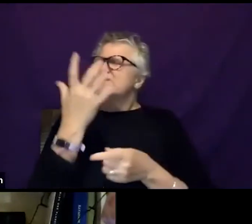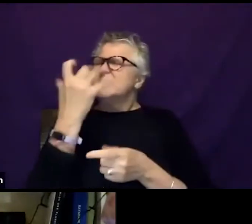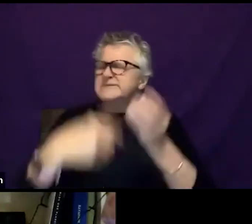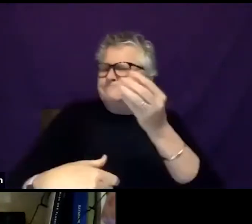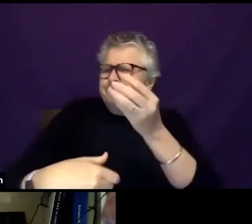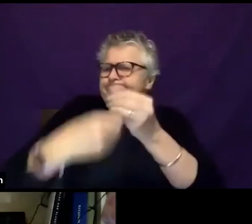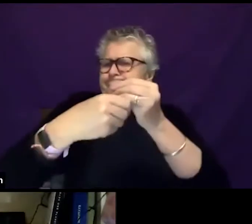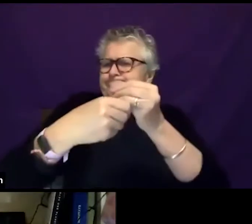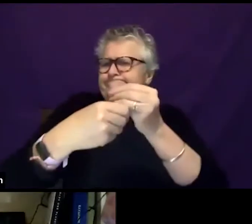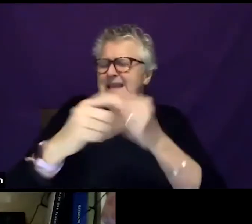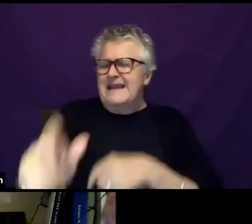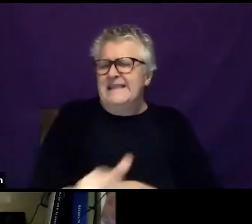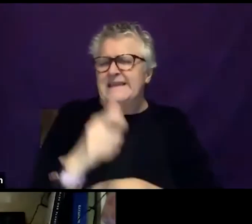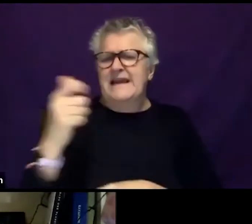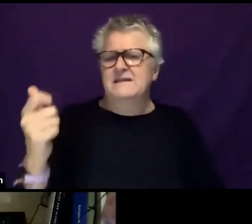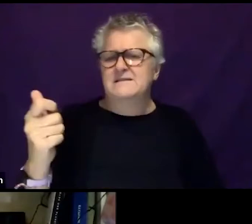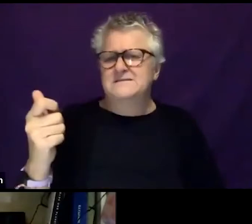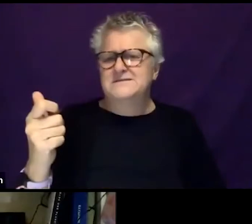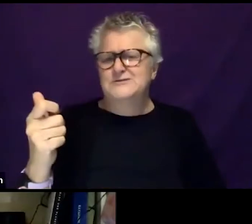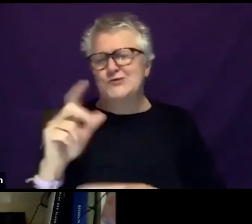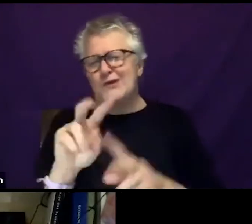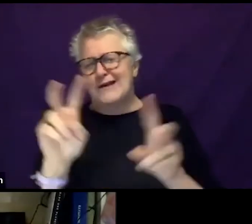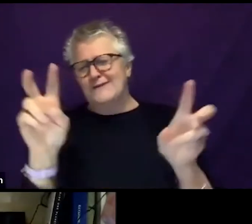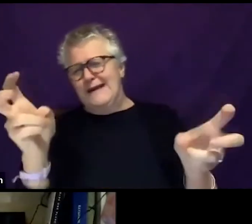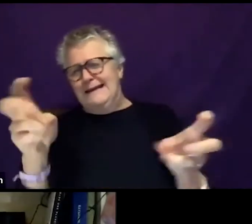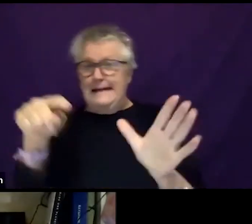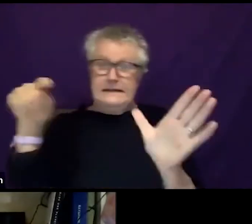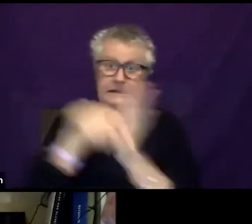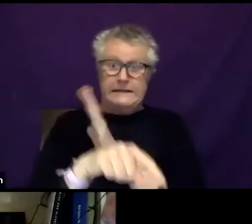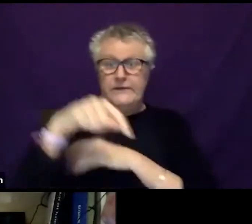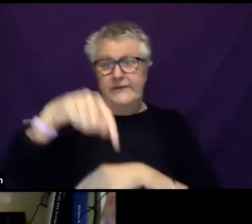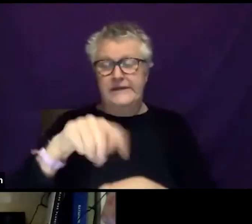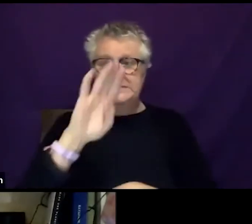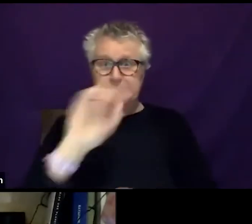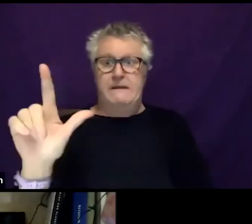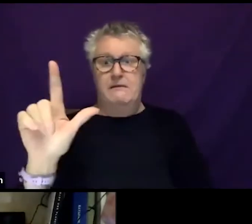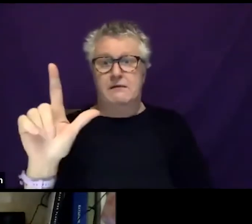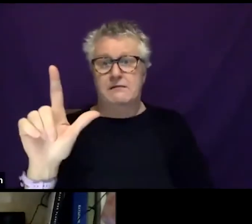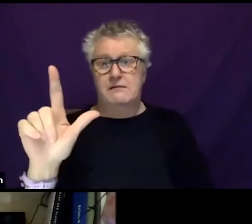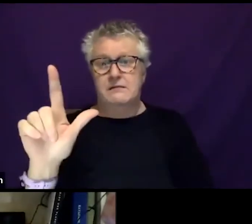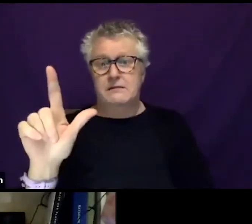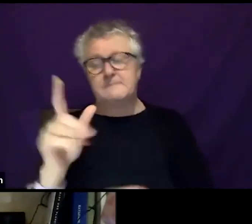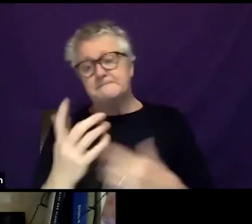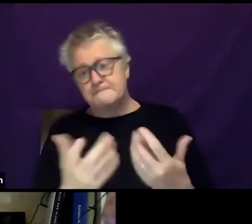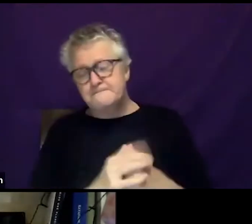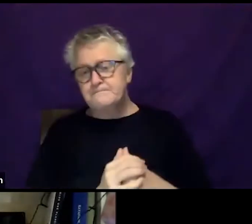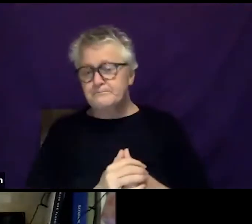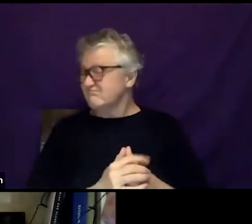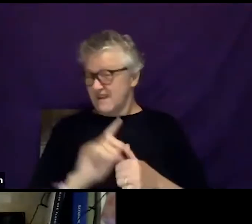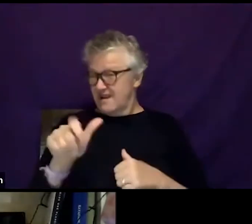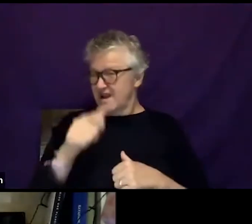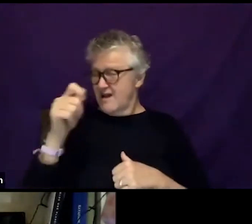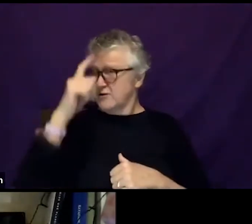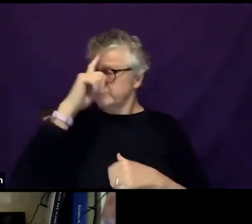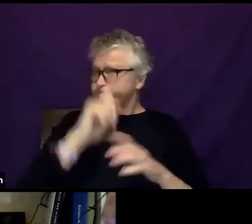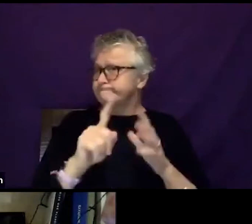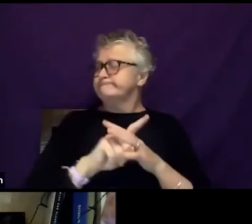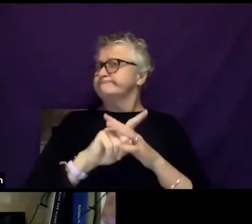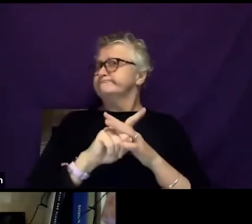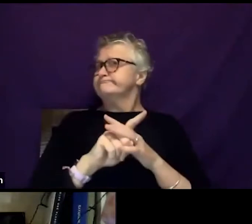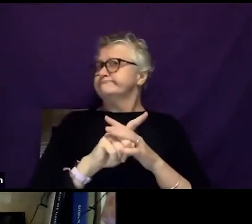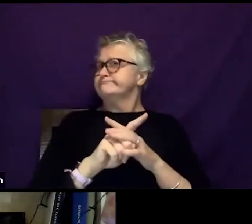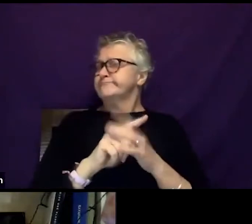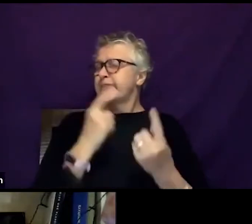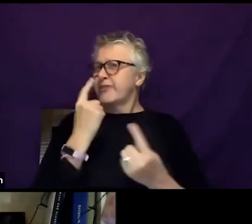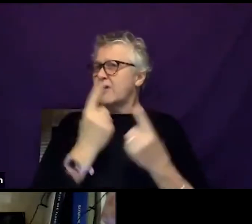in trying to sort of kill the bill, so to say, kill this bill. And any other thoughts you might have for us that help